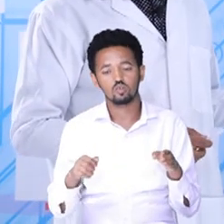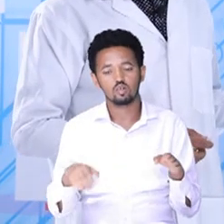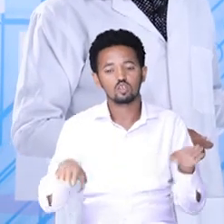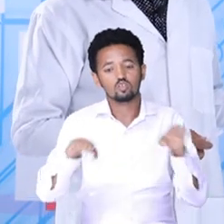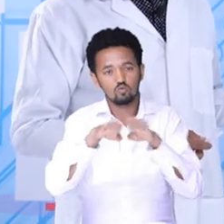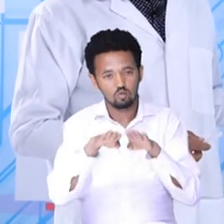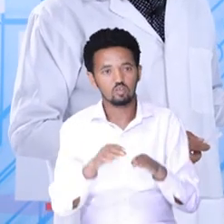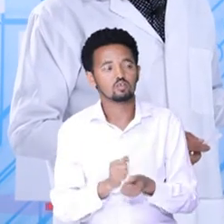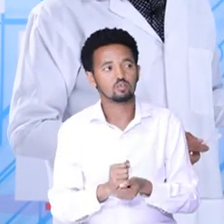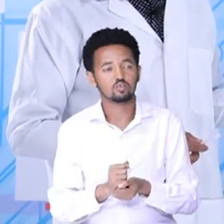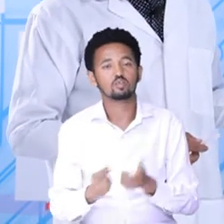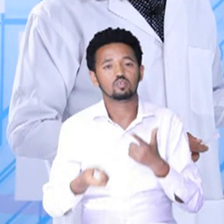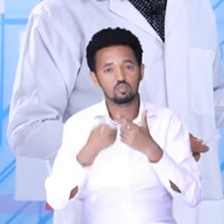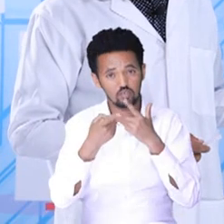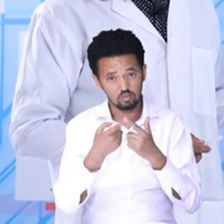On the second one,